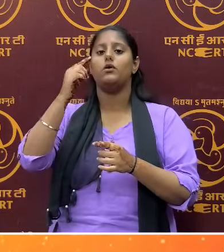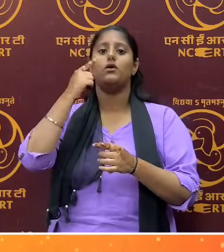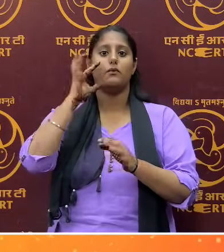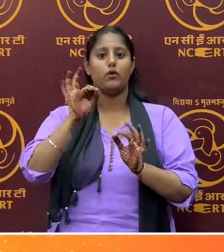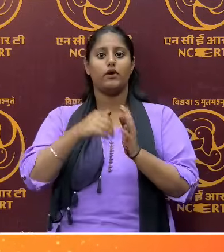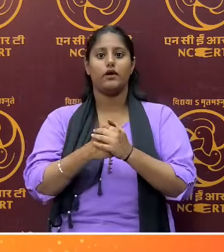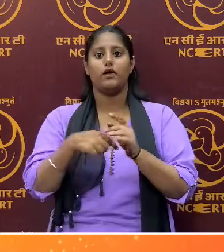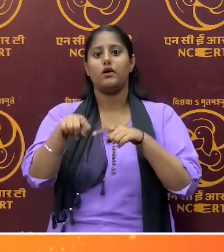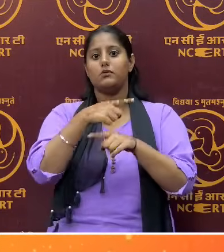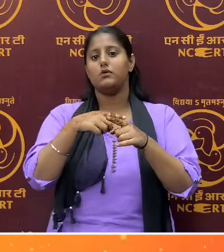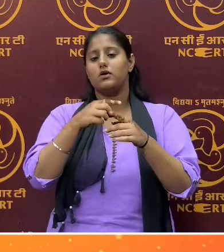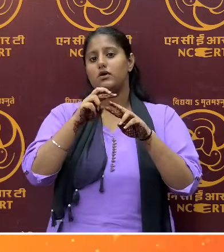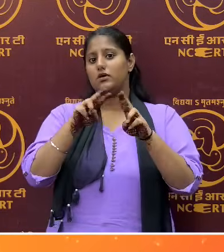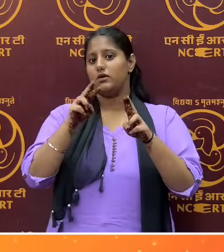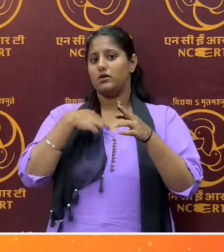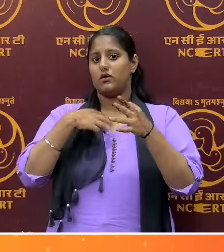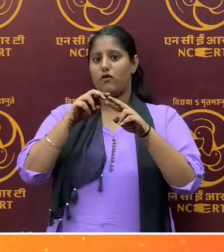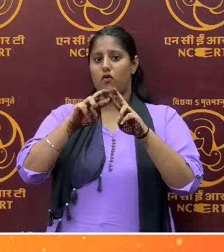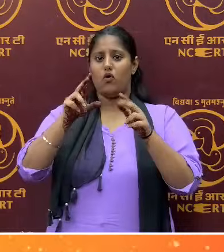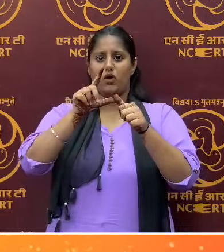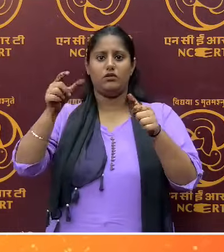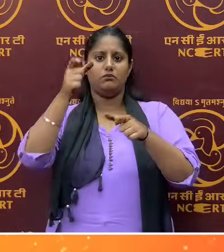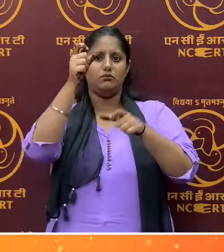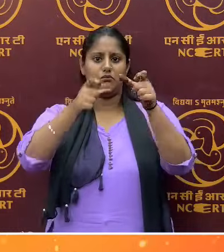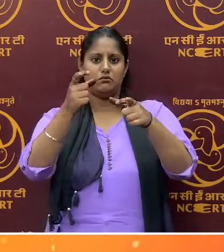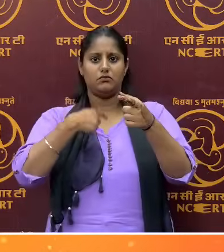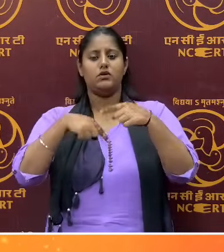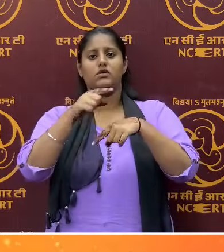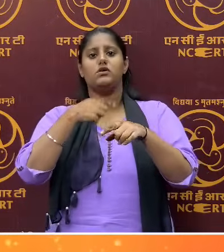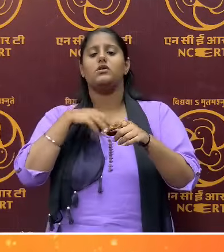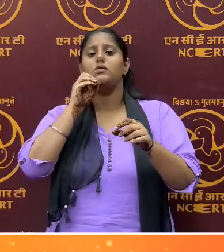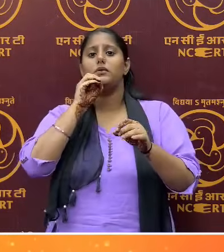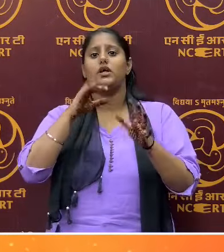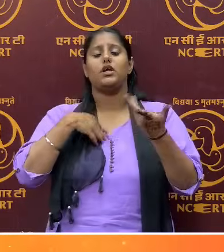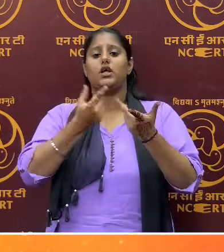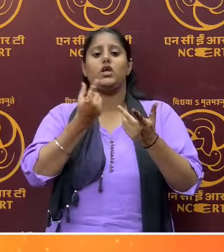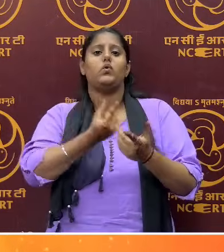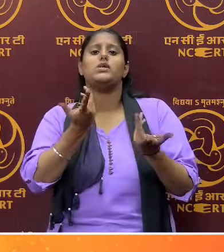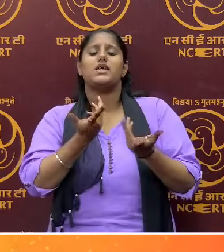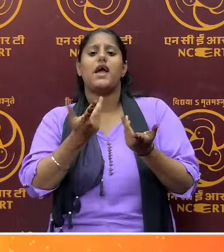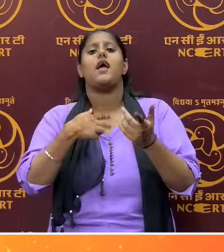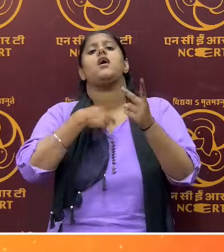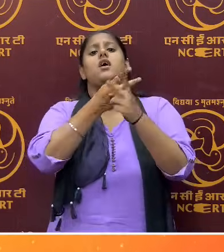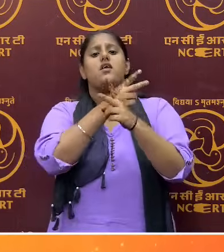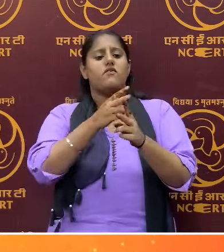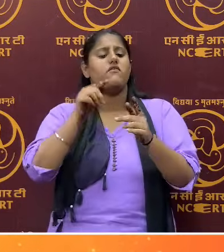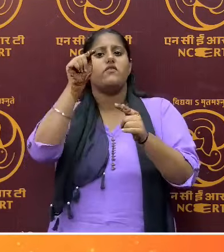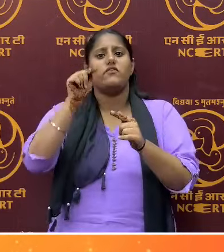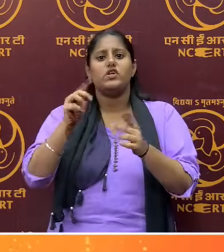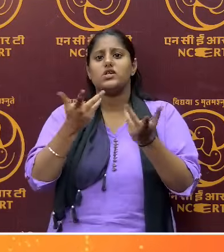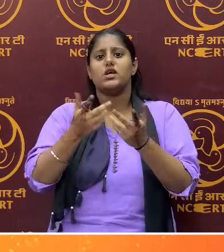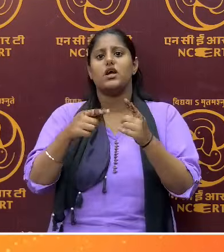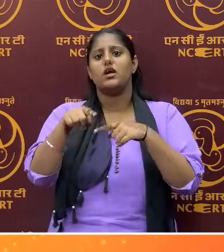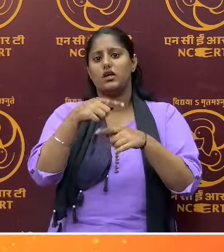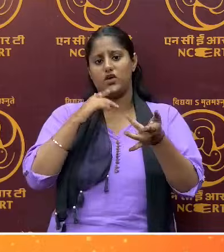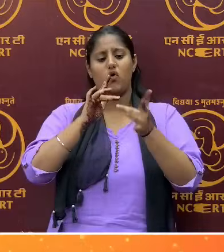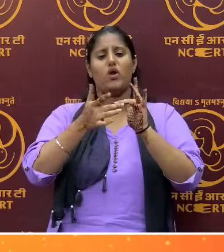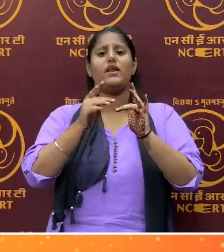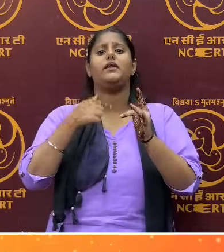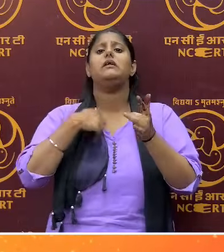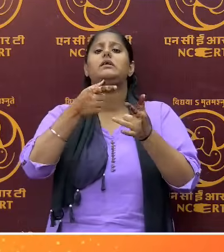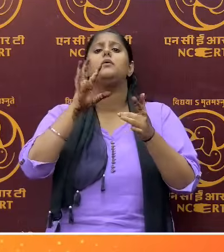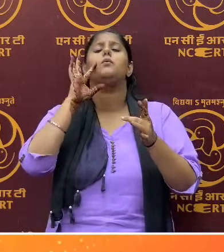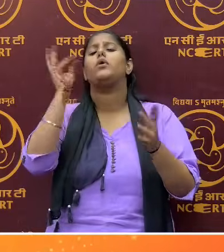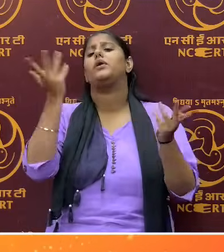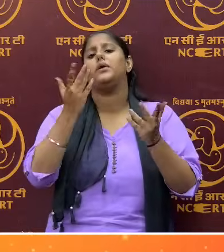taking this journey where we are including all the participant states, making them understand the usage, the updated features. What is the relevance of this online orientation program?